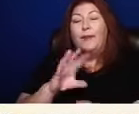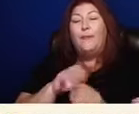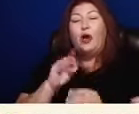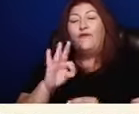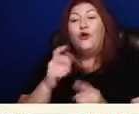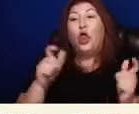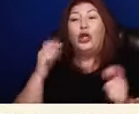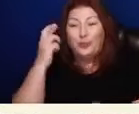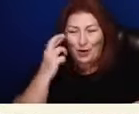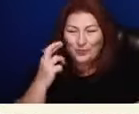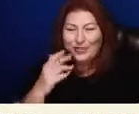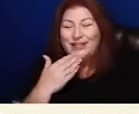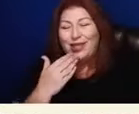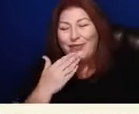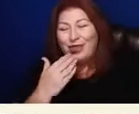much.